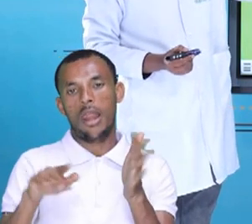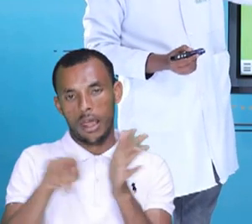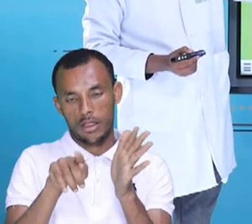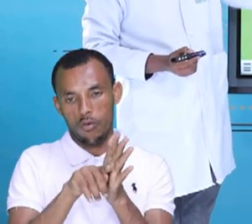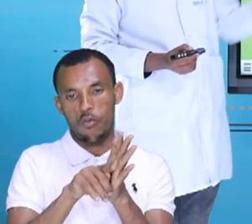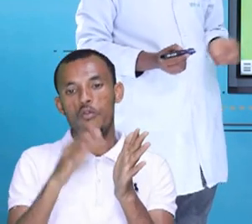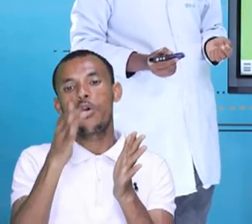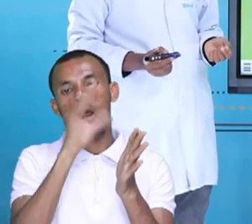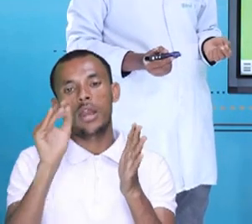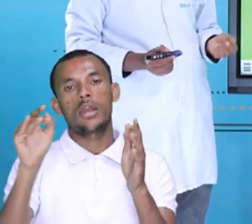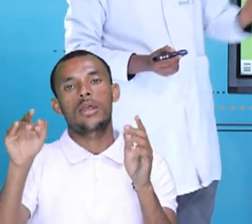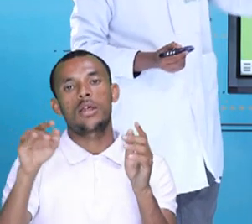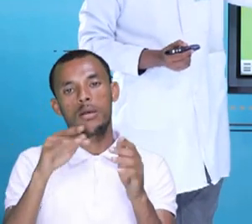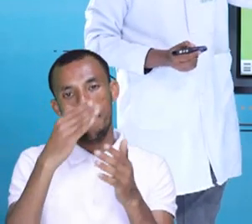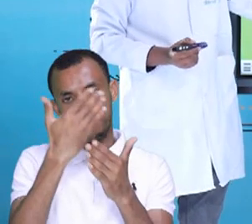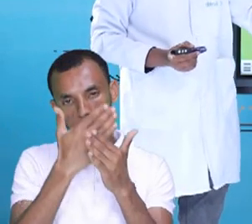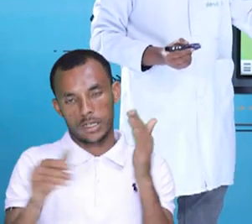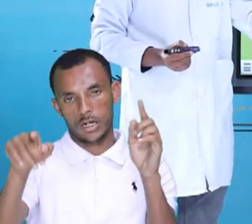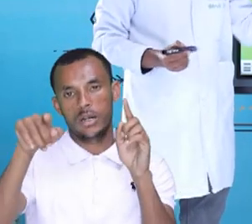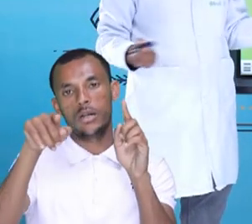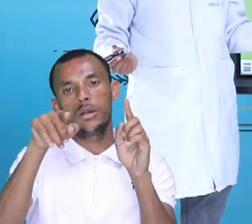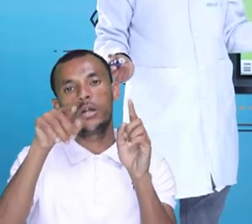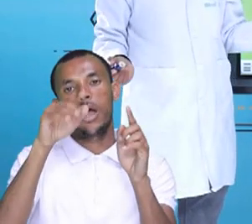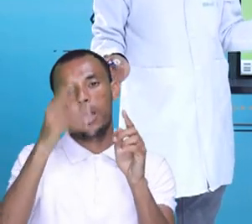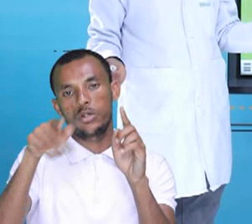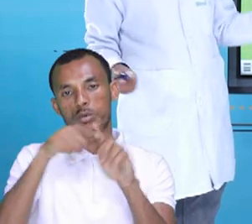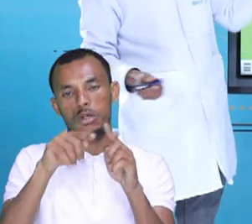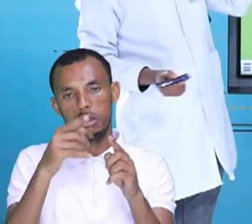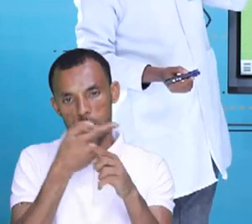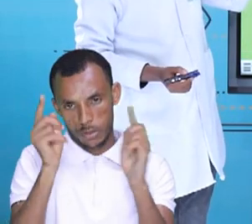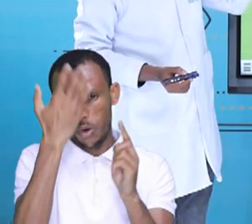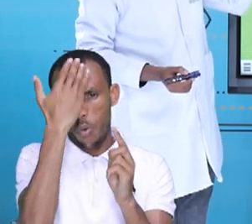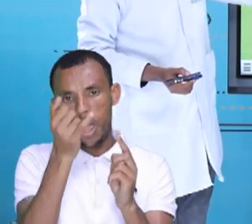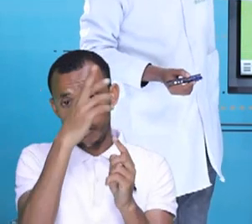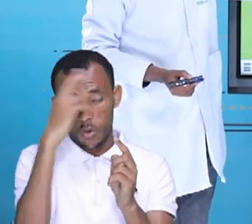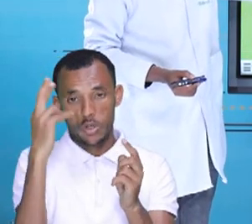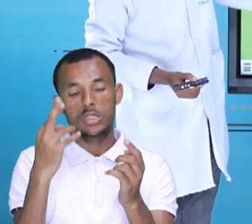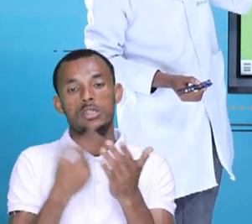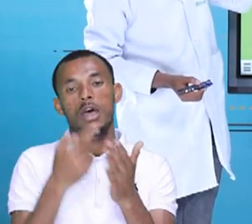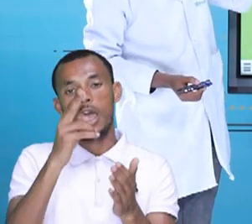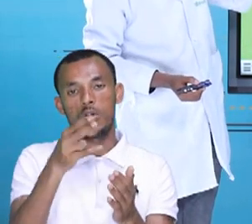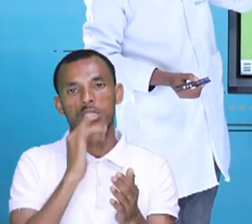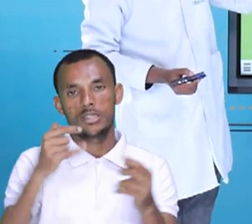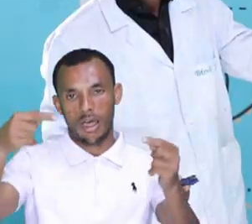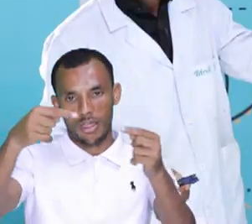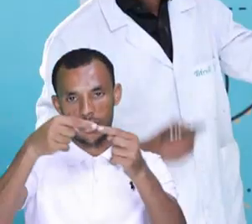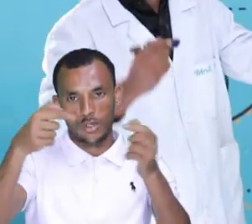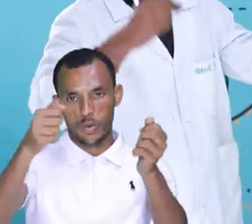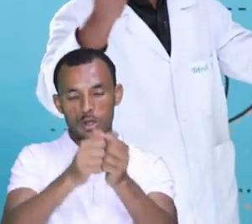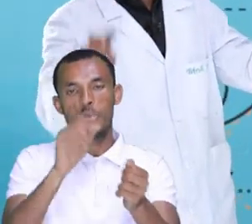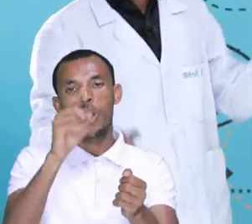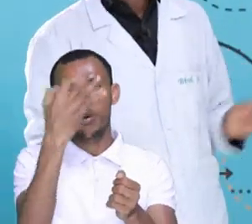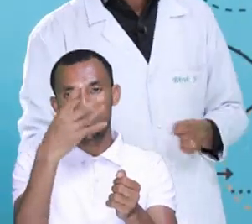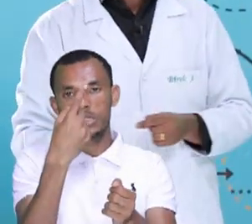partially positive end of hydrogen atom. But is it special? Yes, special. Why special? Because hydrogen is attached to